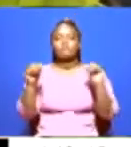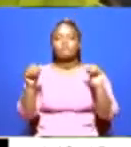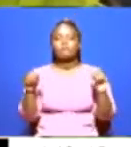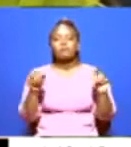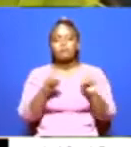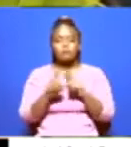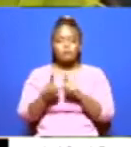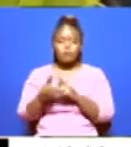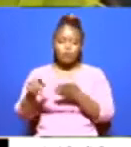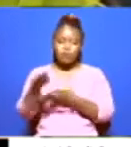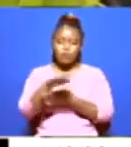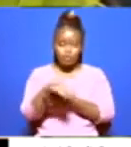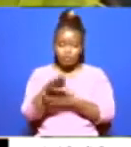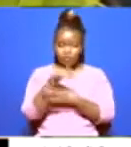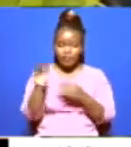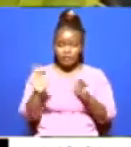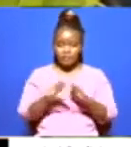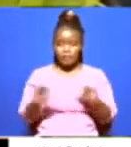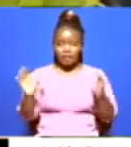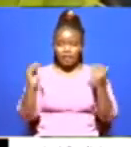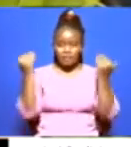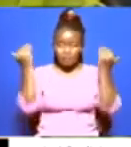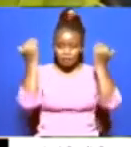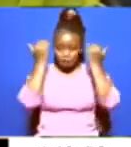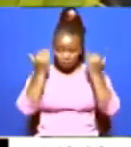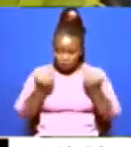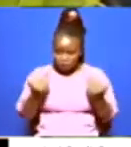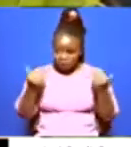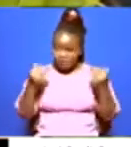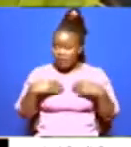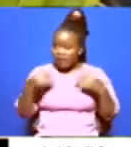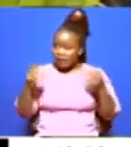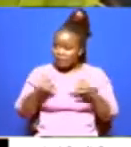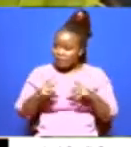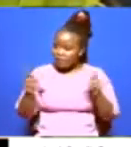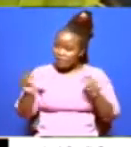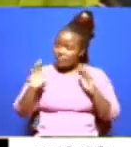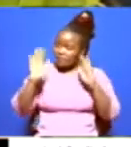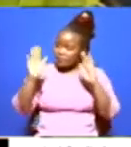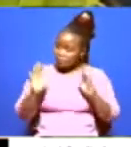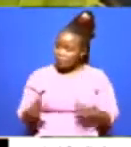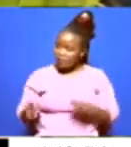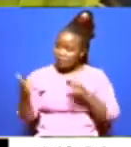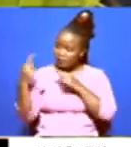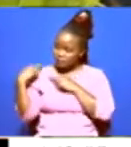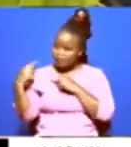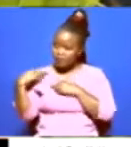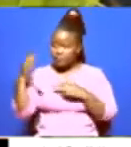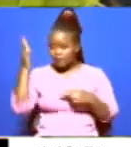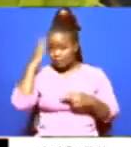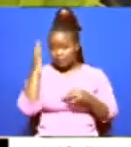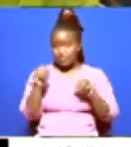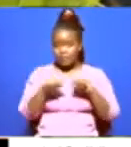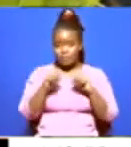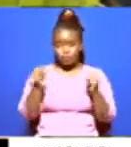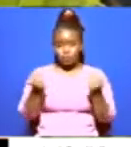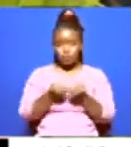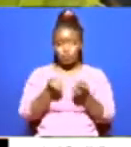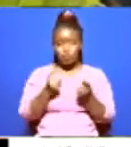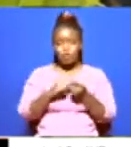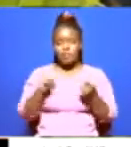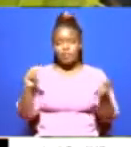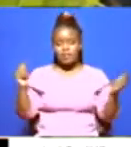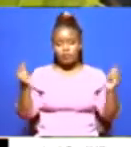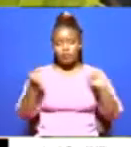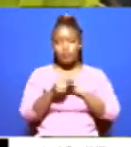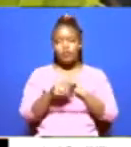and Land Court plays a very, very critical role in realizing the social transformation agenda